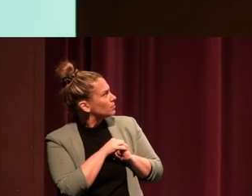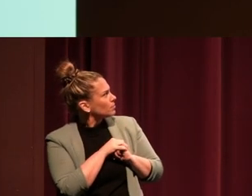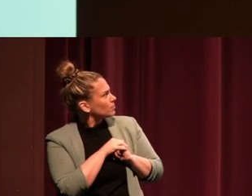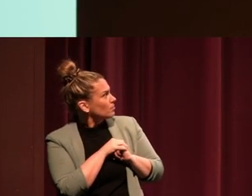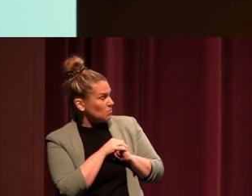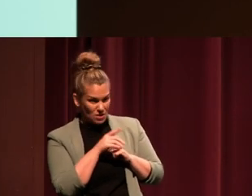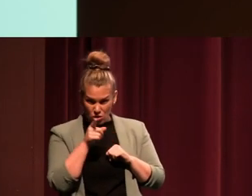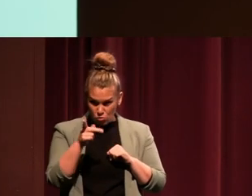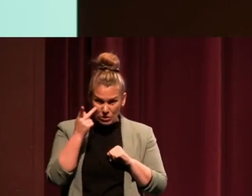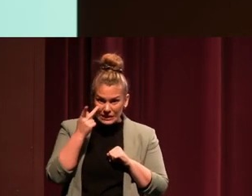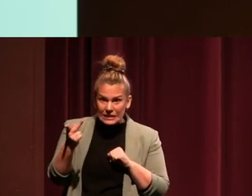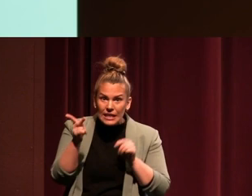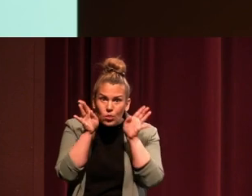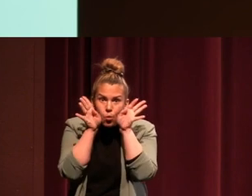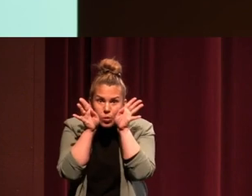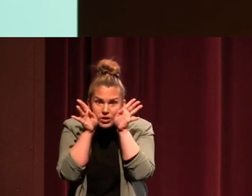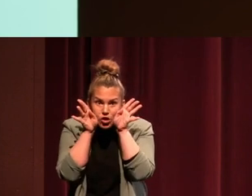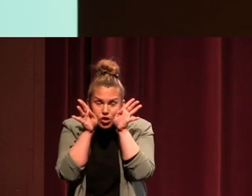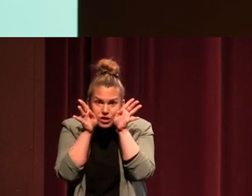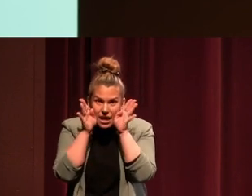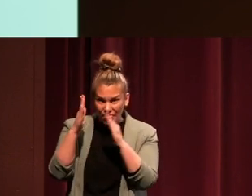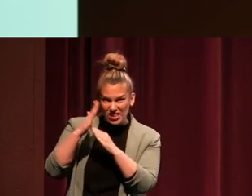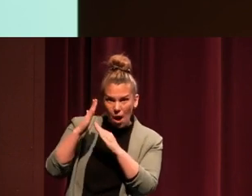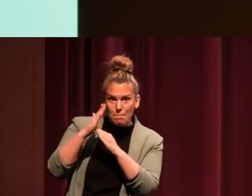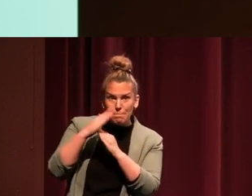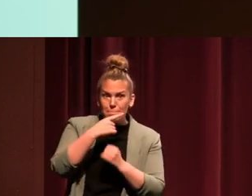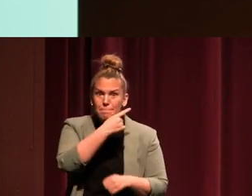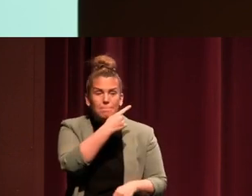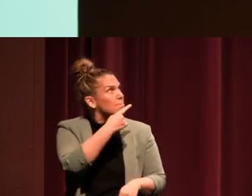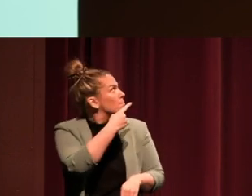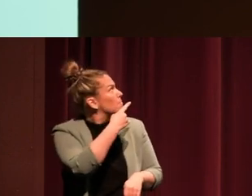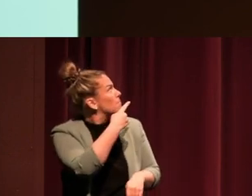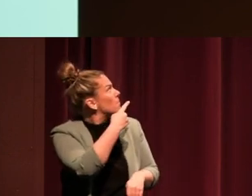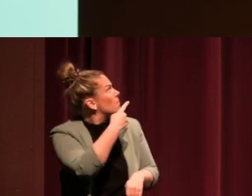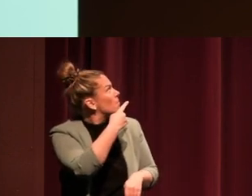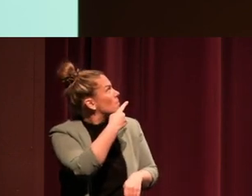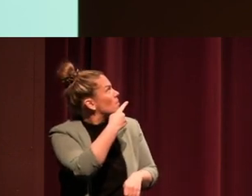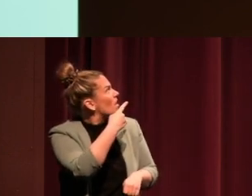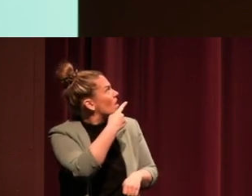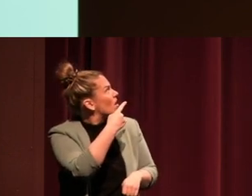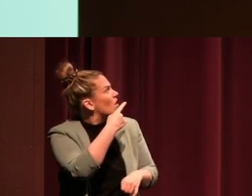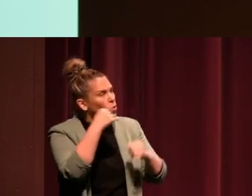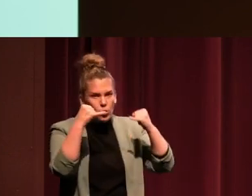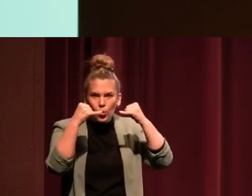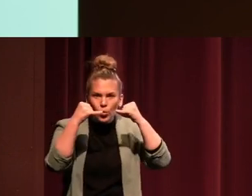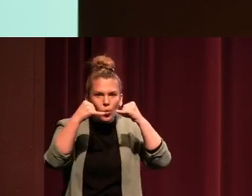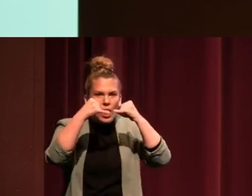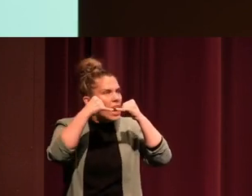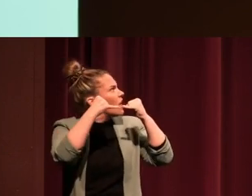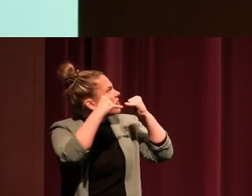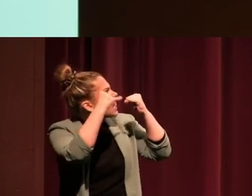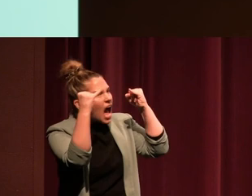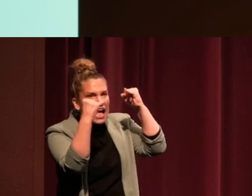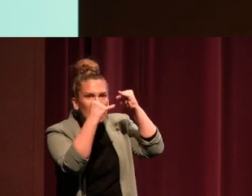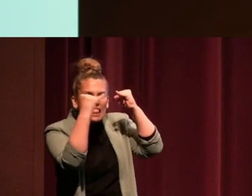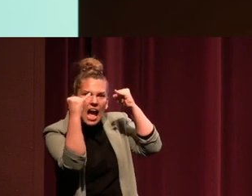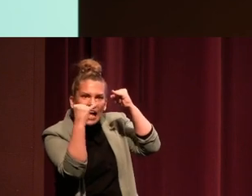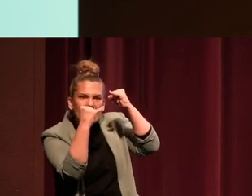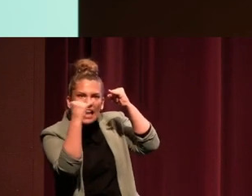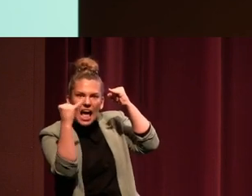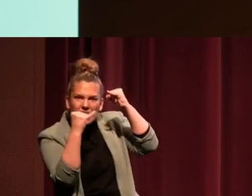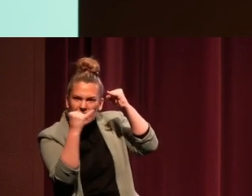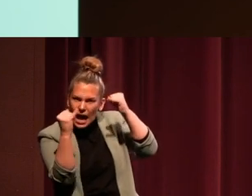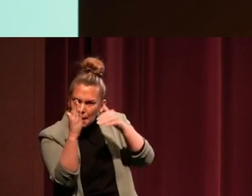see those whiskers at the top? Those lines that are in between the tree